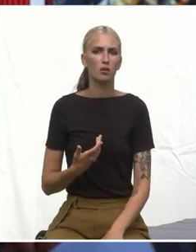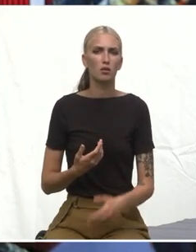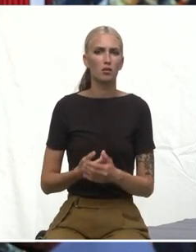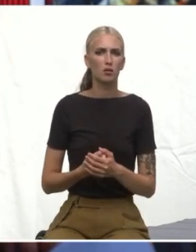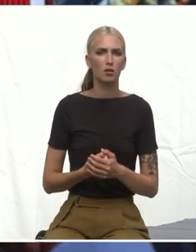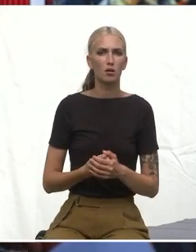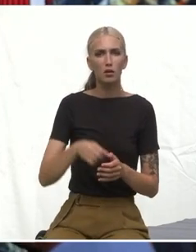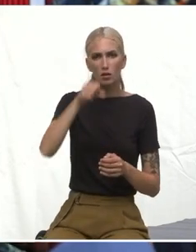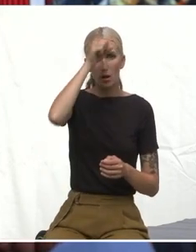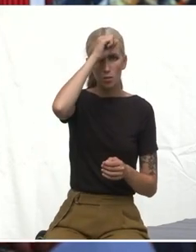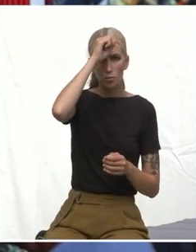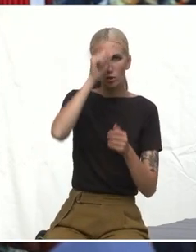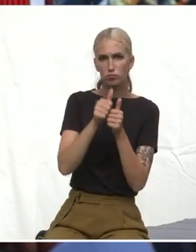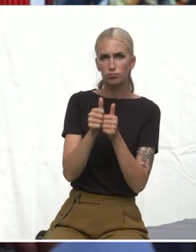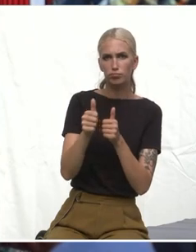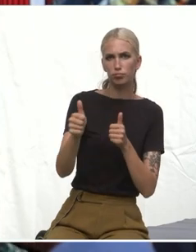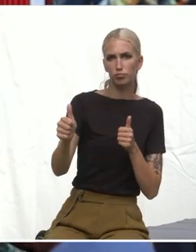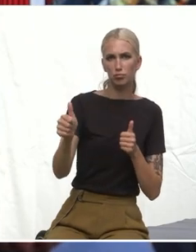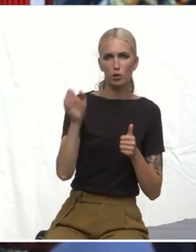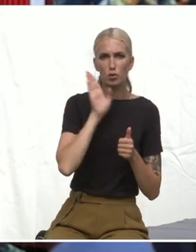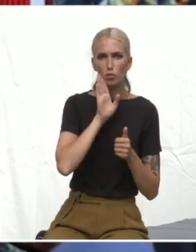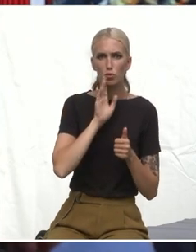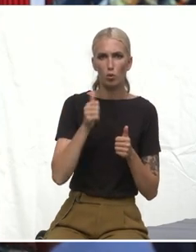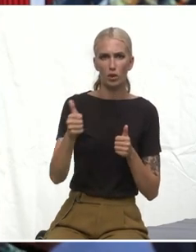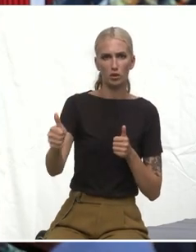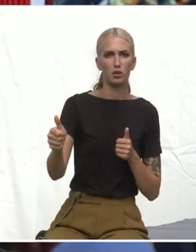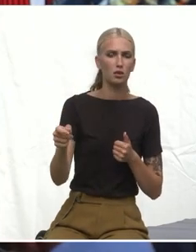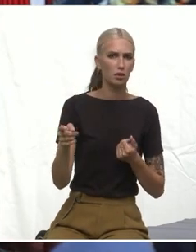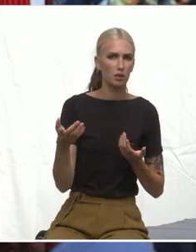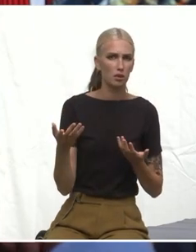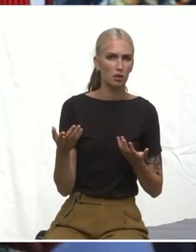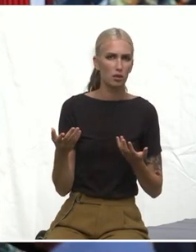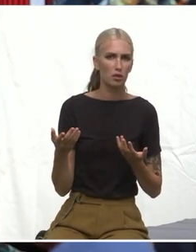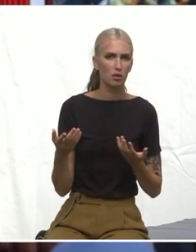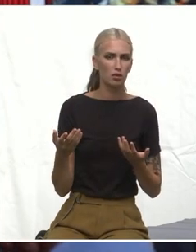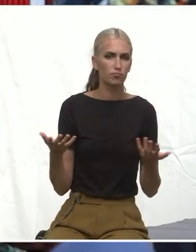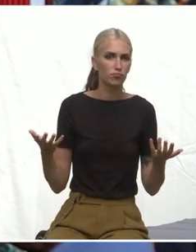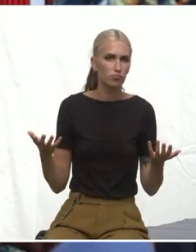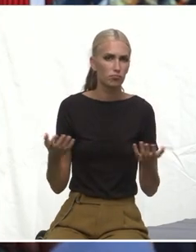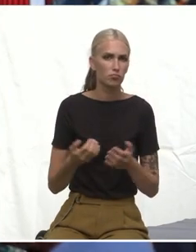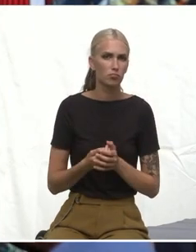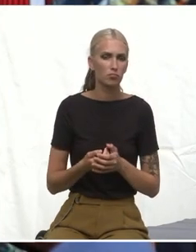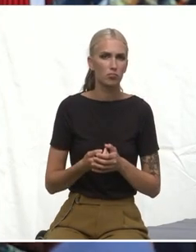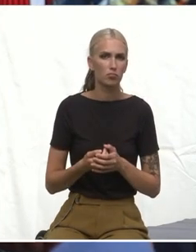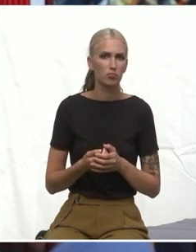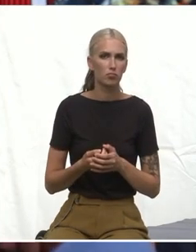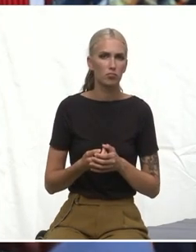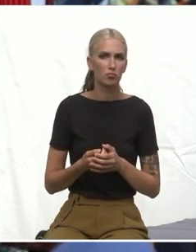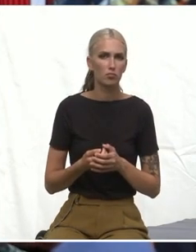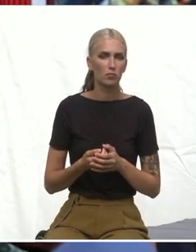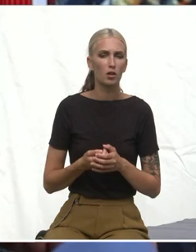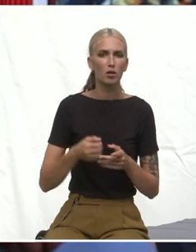and that's not just in kindergarten, in school, it's for the rest of their lives. They don't